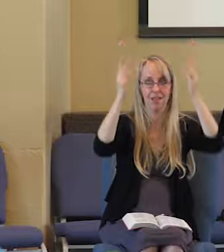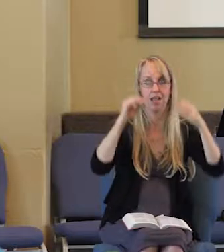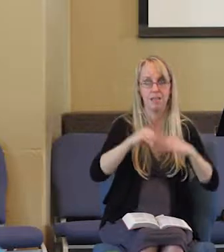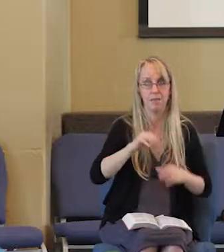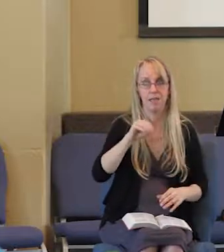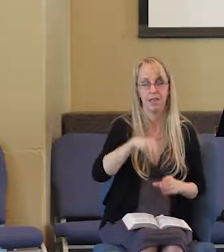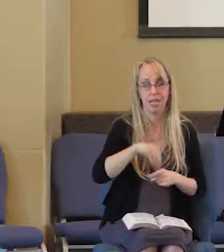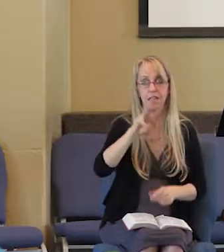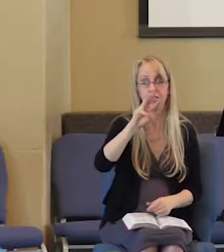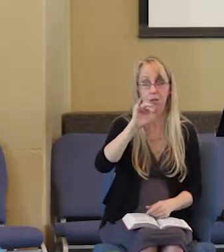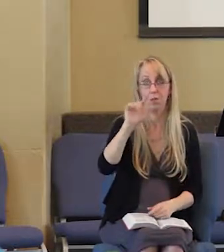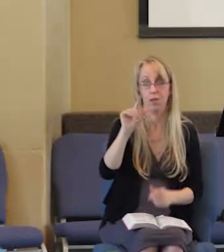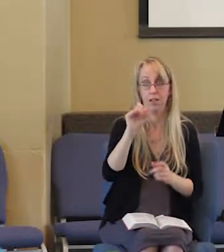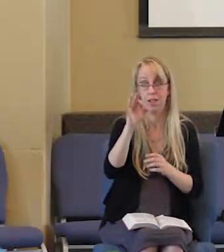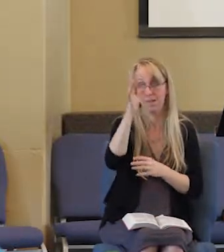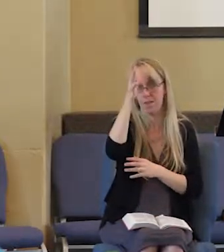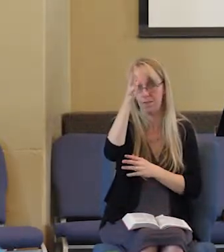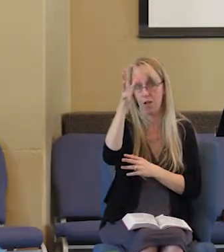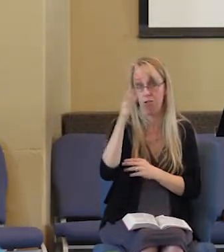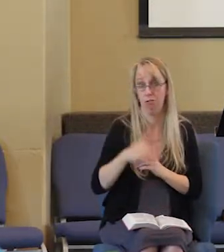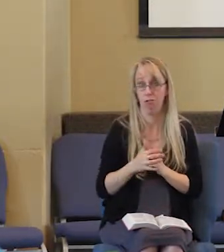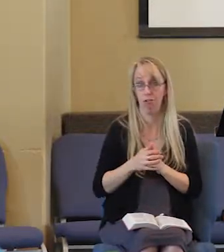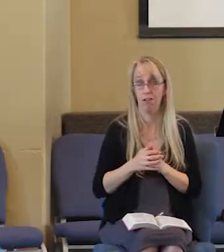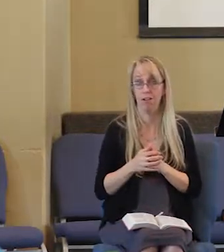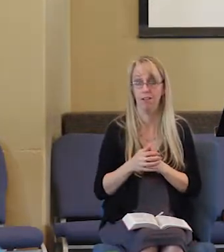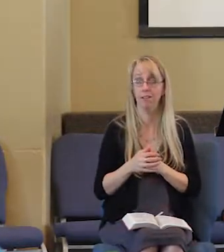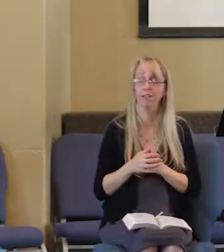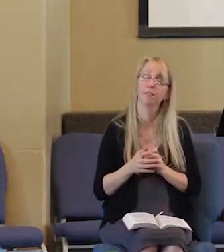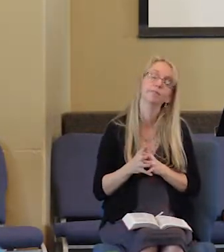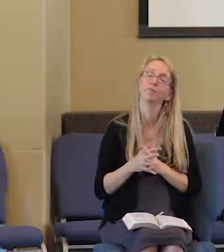For them to be in the will of the Father.